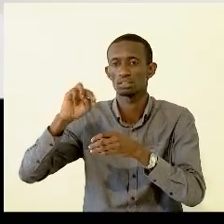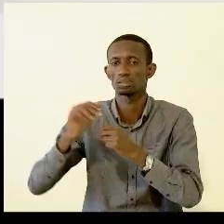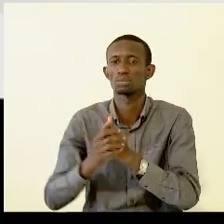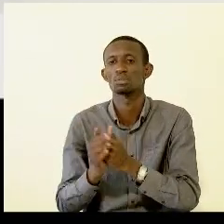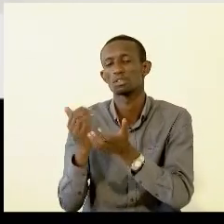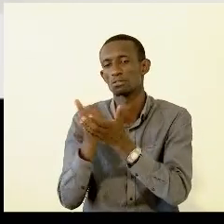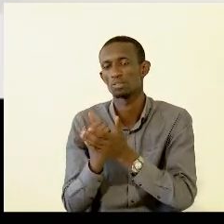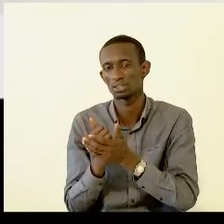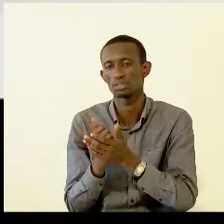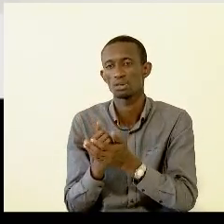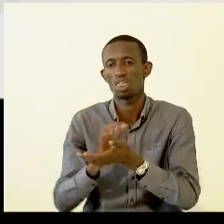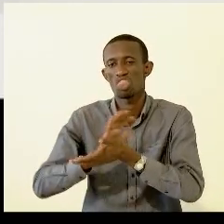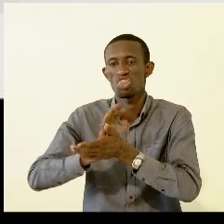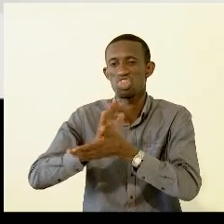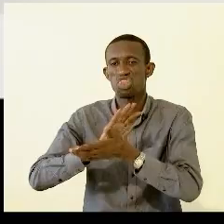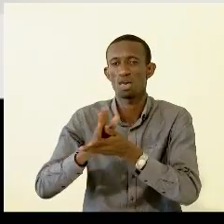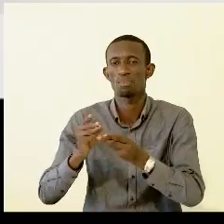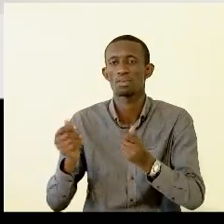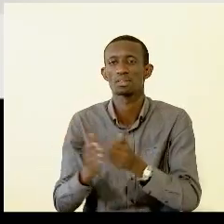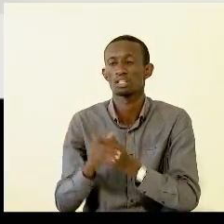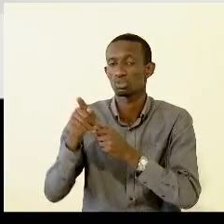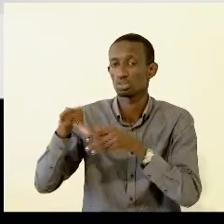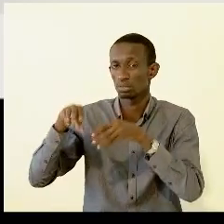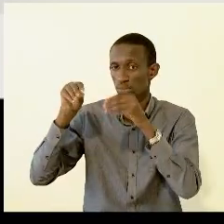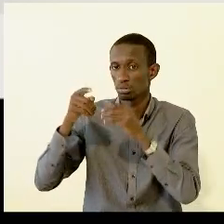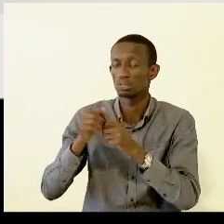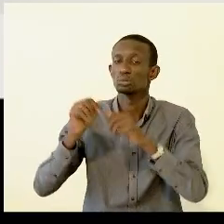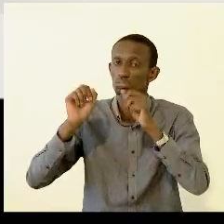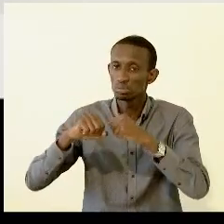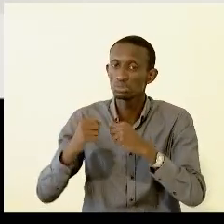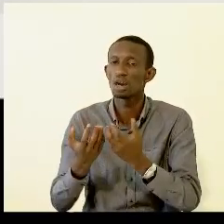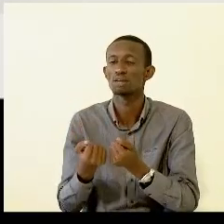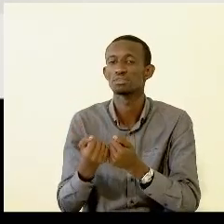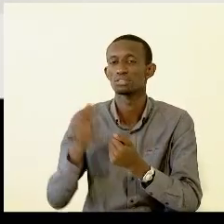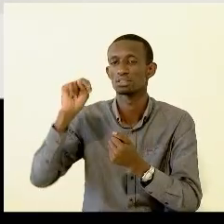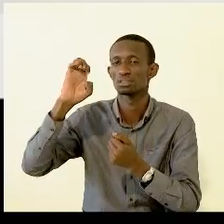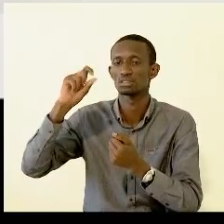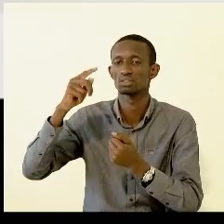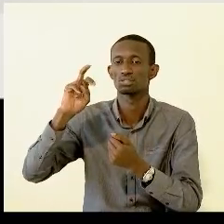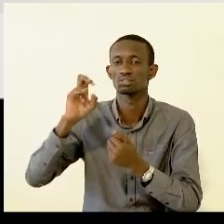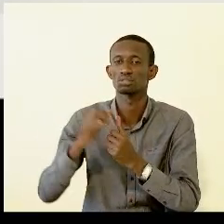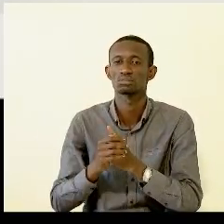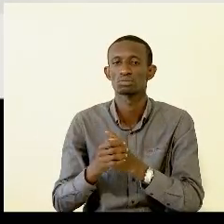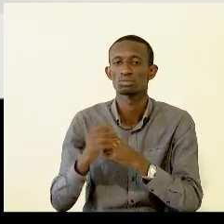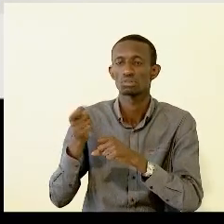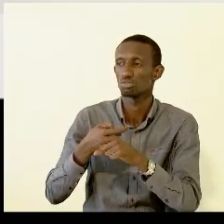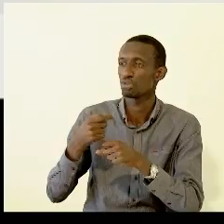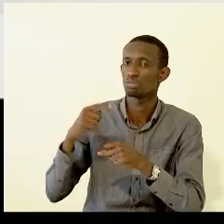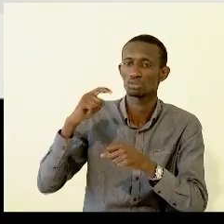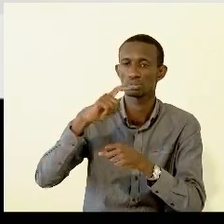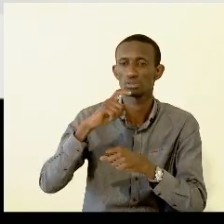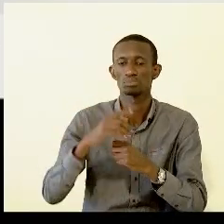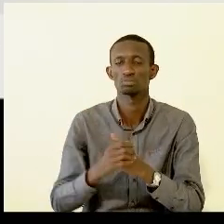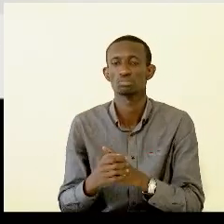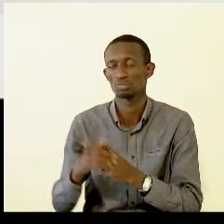digestion. That means those plants are able to get nutrients like nitrogen from insects,